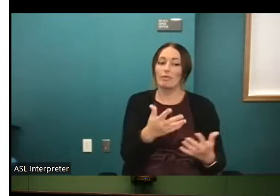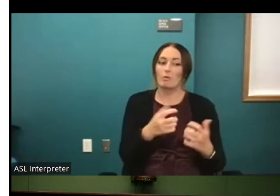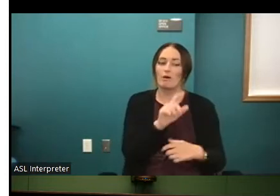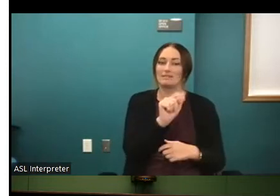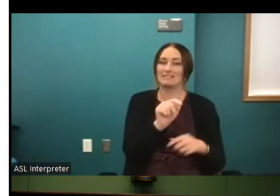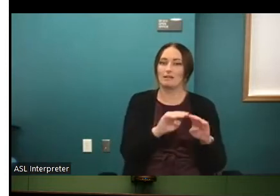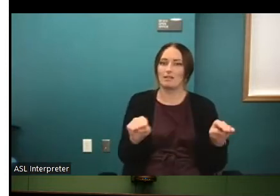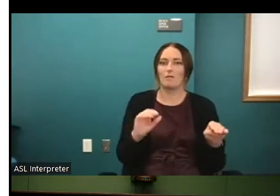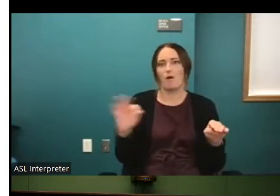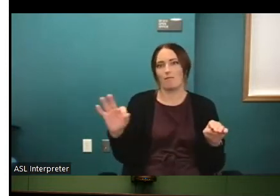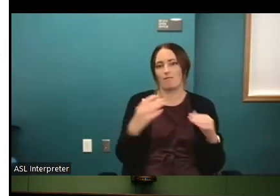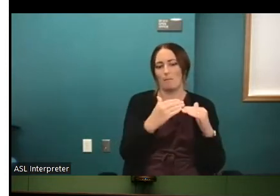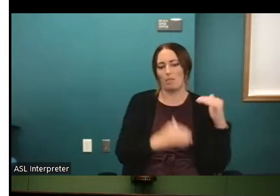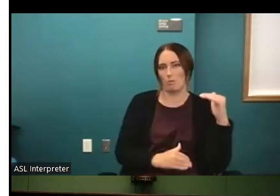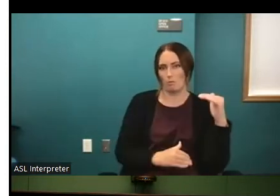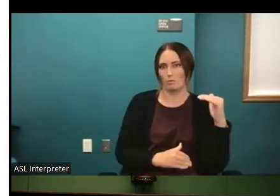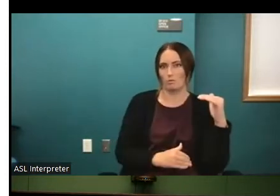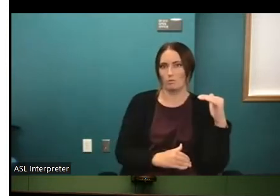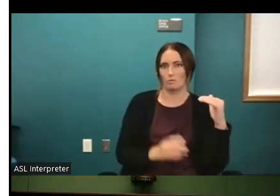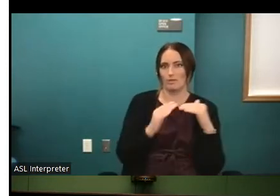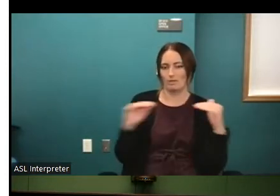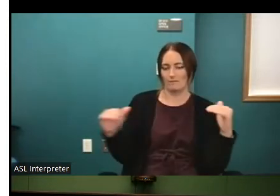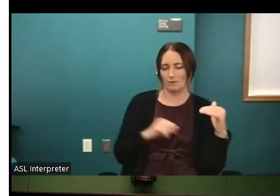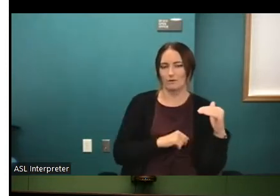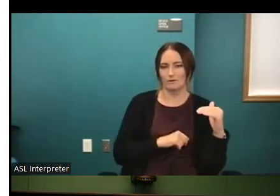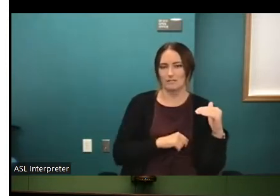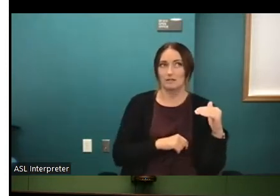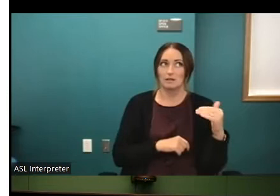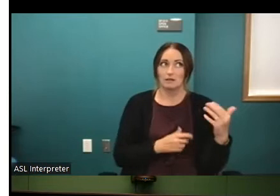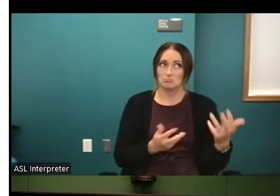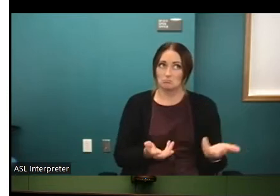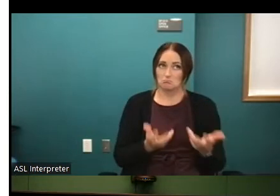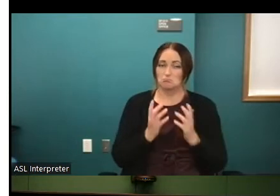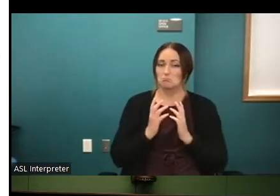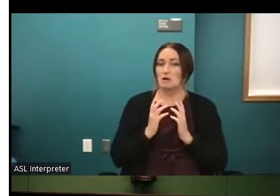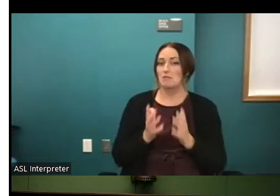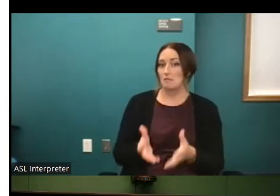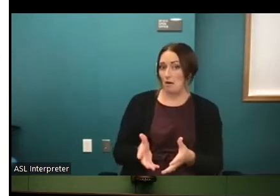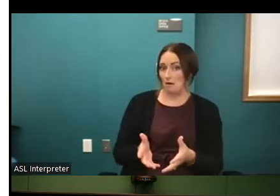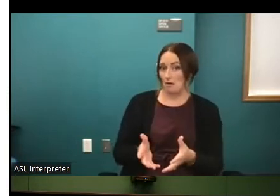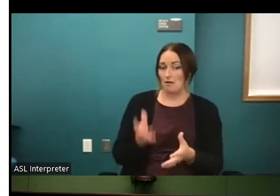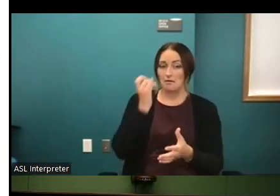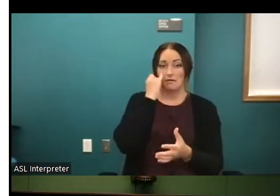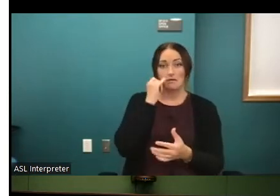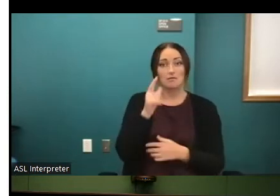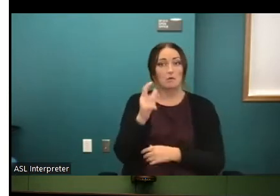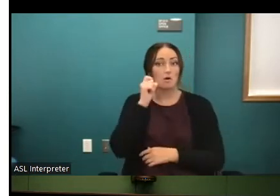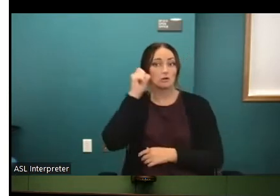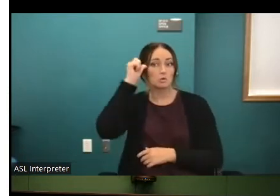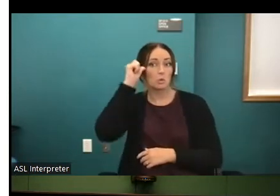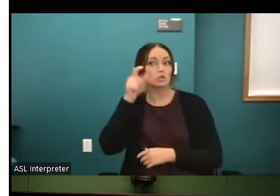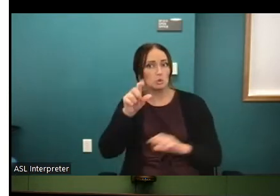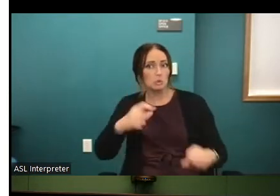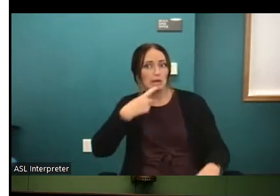level to be below threshold, which is fine, right? And if you're an adult, then you can tell me like